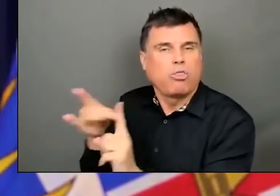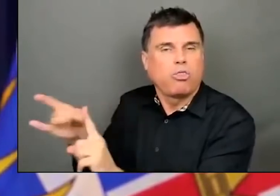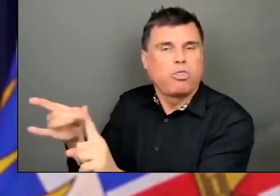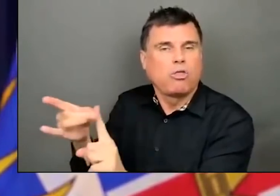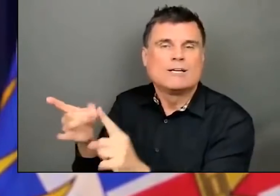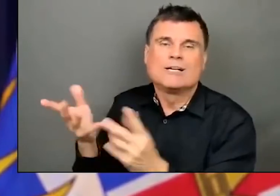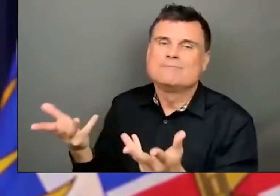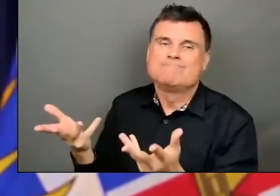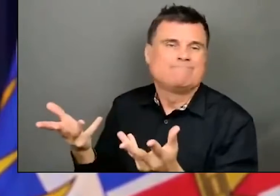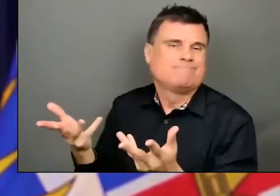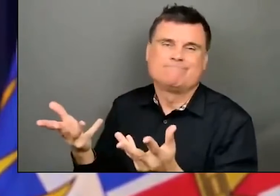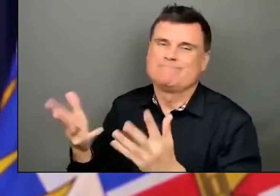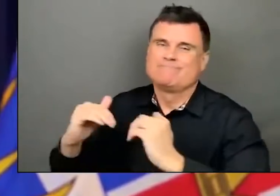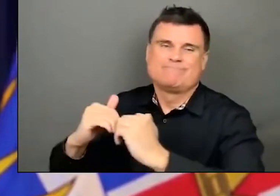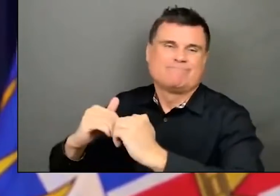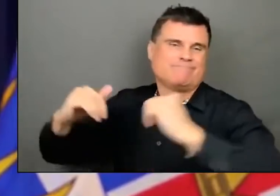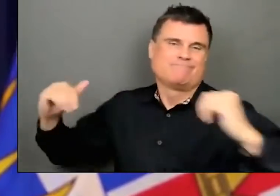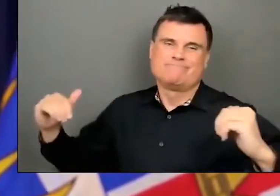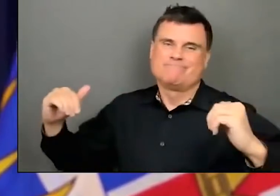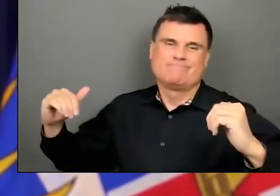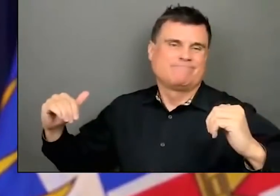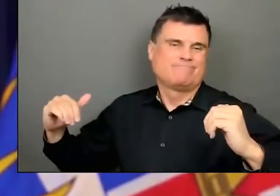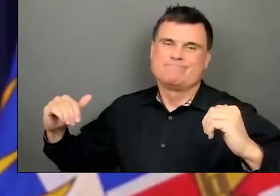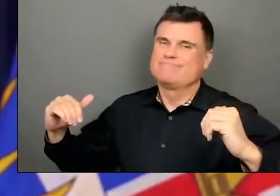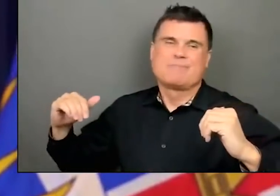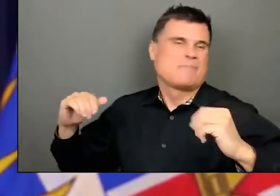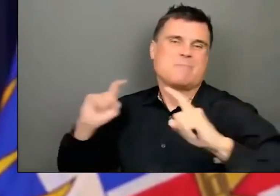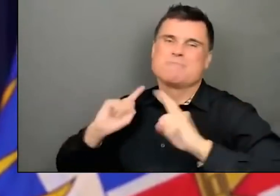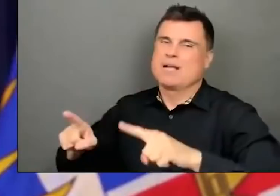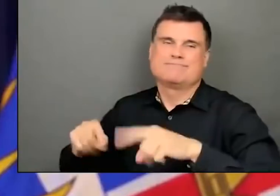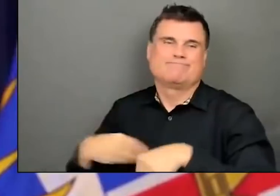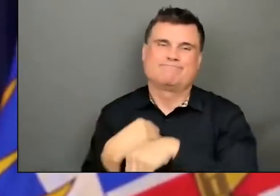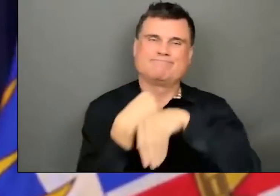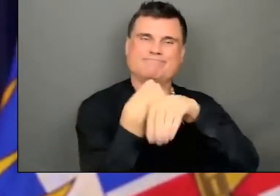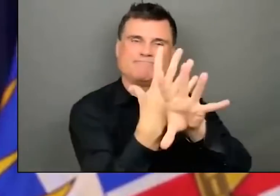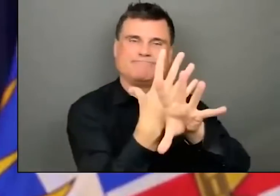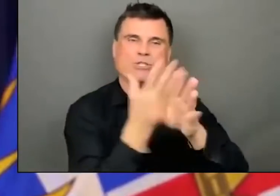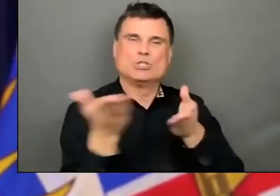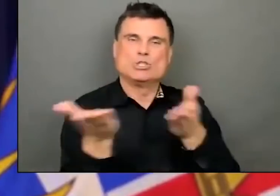in communities, we've gone to all remote faith services for now.